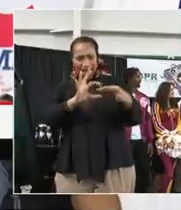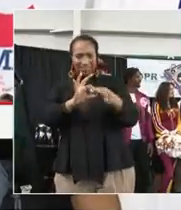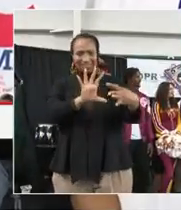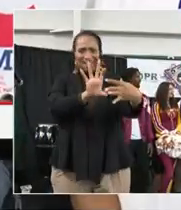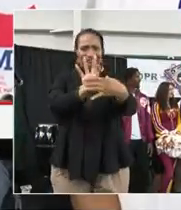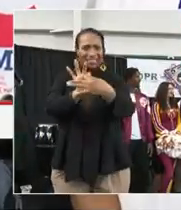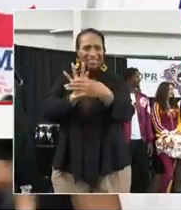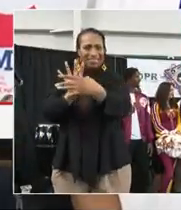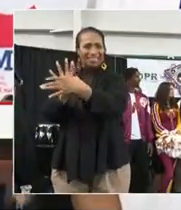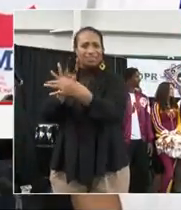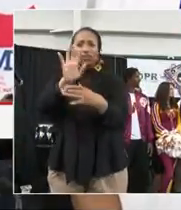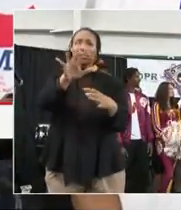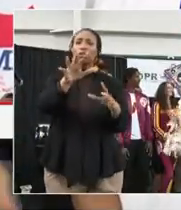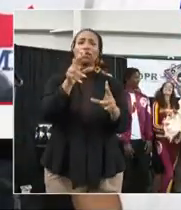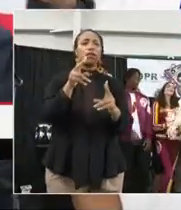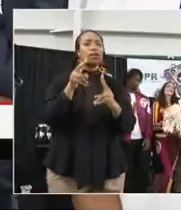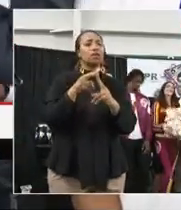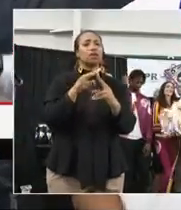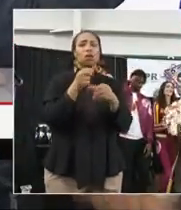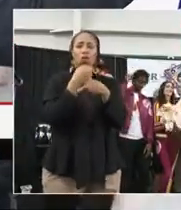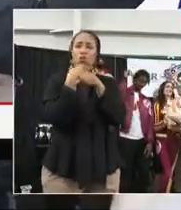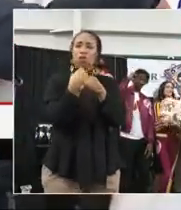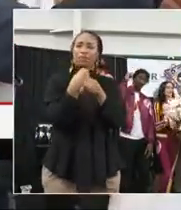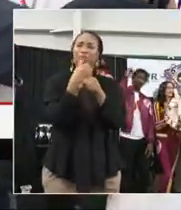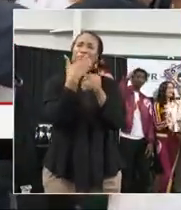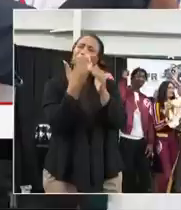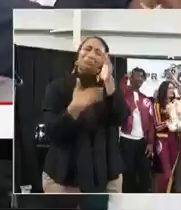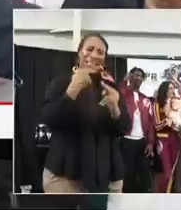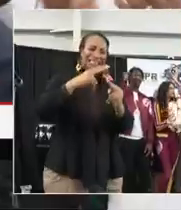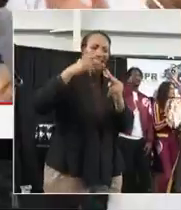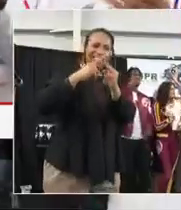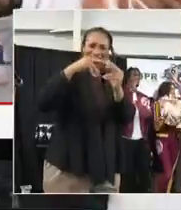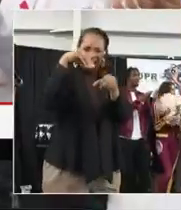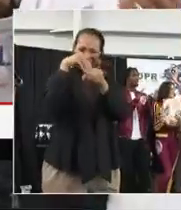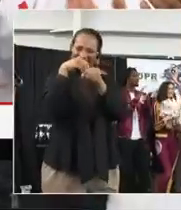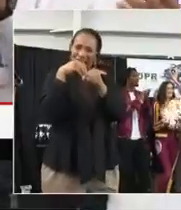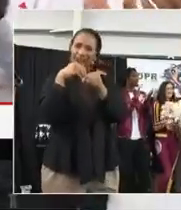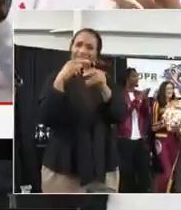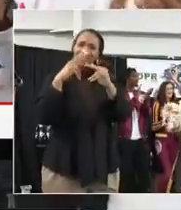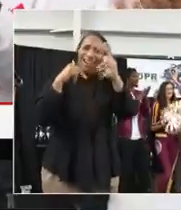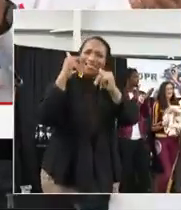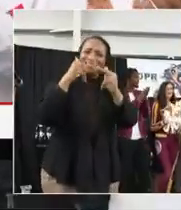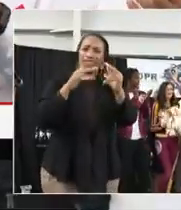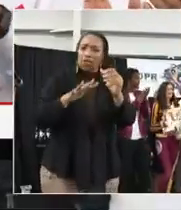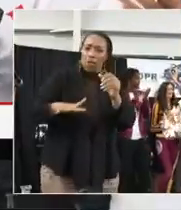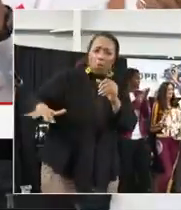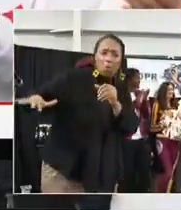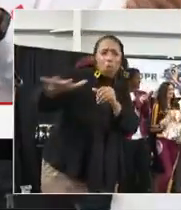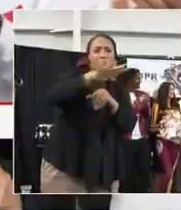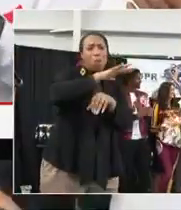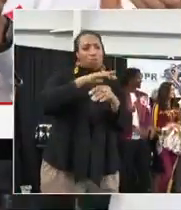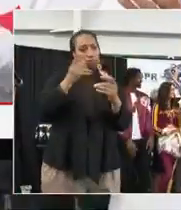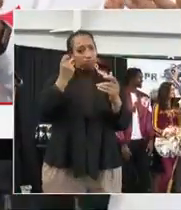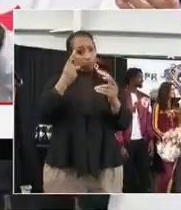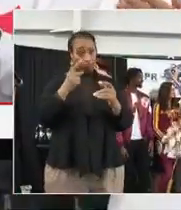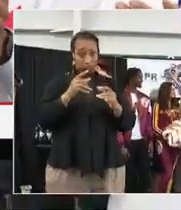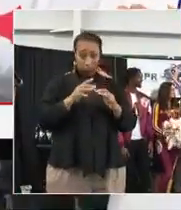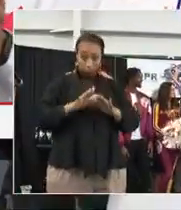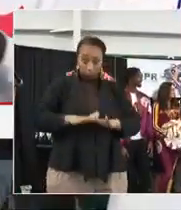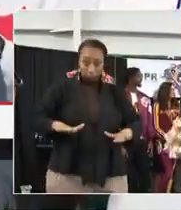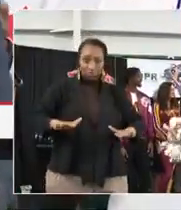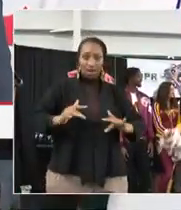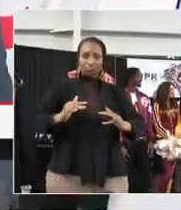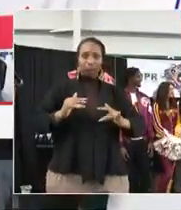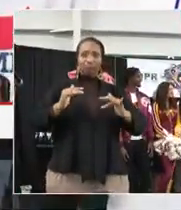sports facility for our kids of all ages at RFK. So we've done